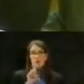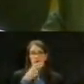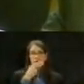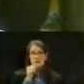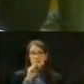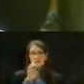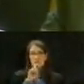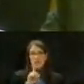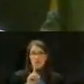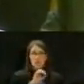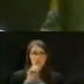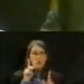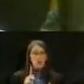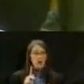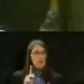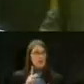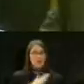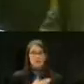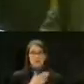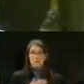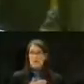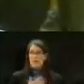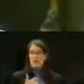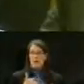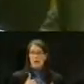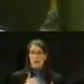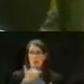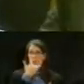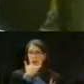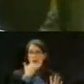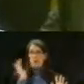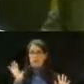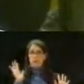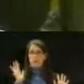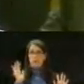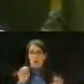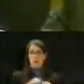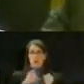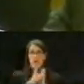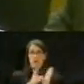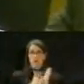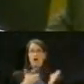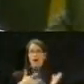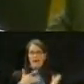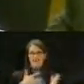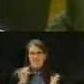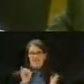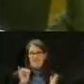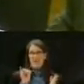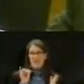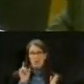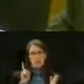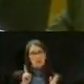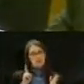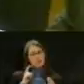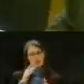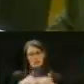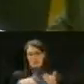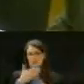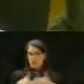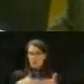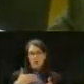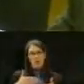I've broke the law, so I feel like we just need to move on and get this county moving in the right direction. Every commission meeting is going to be like this. We need to move